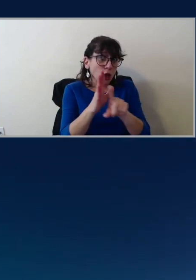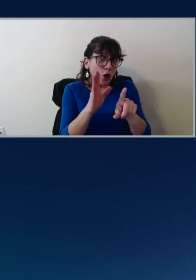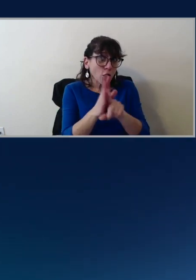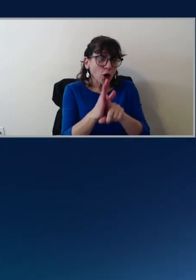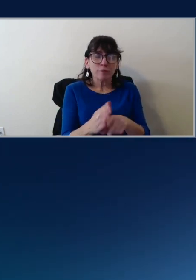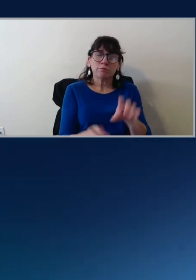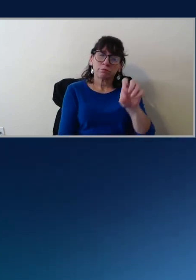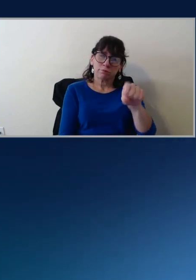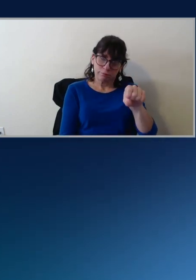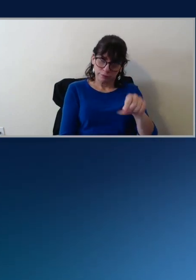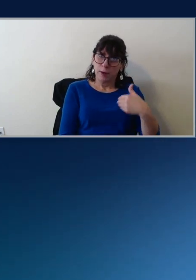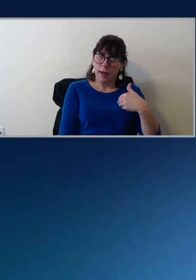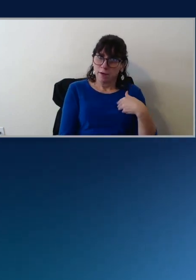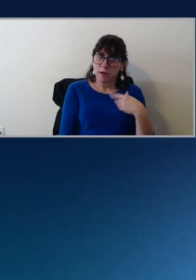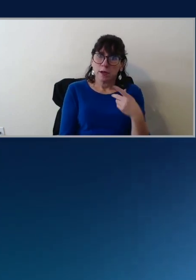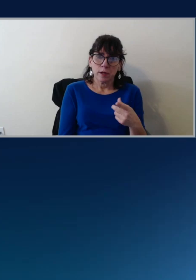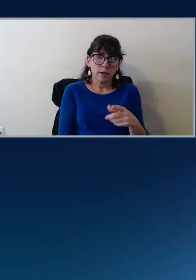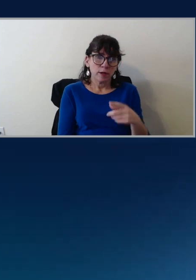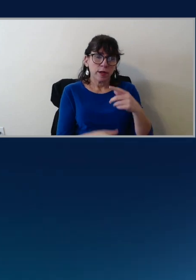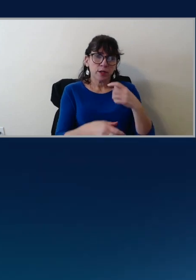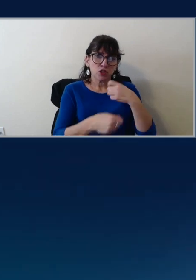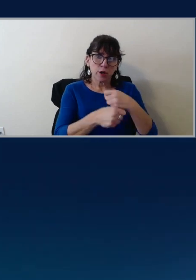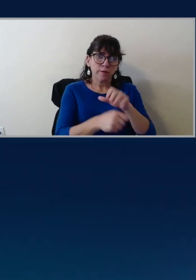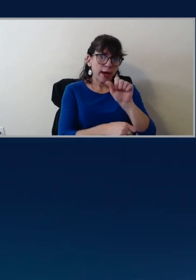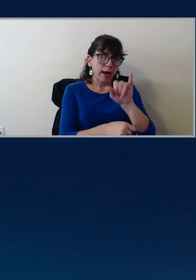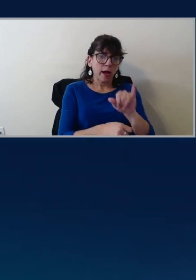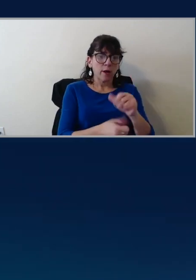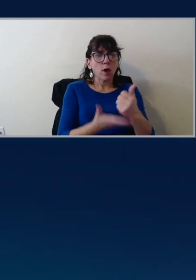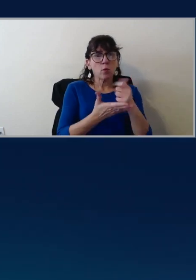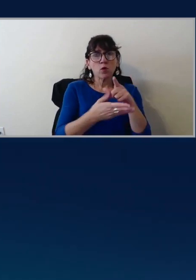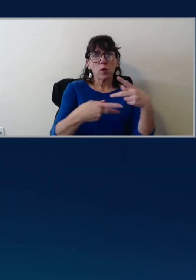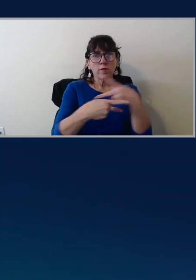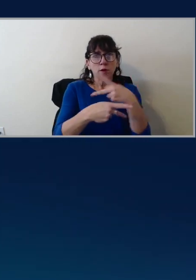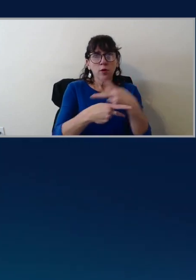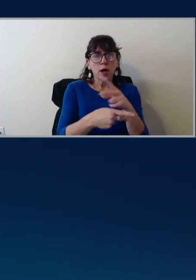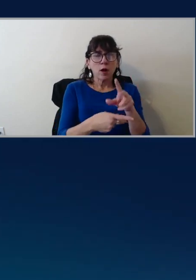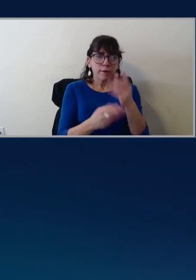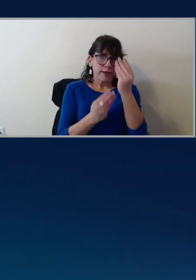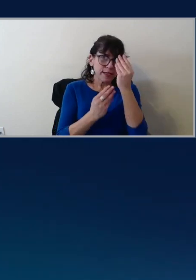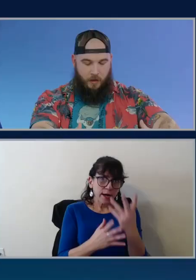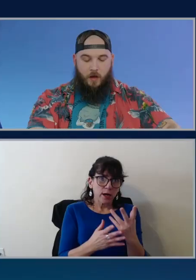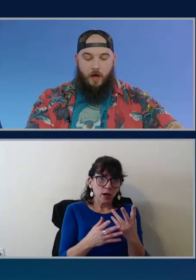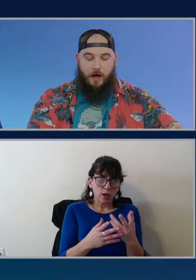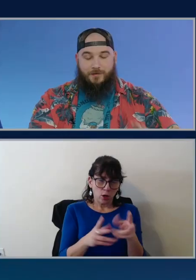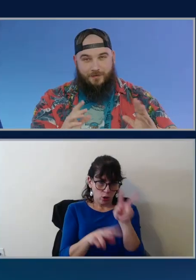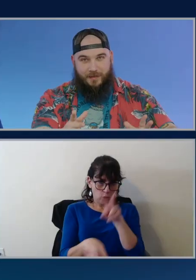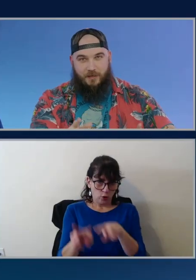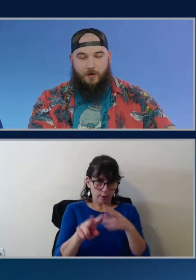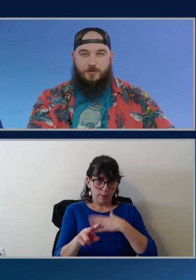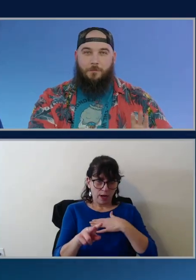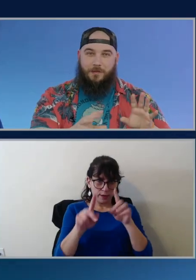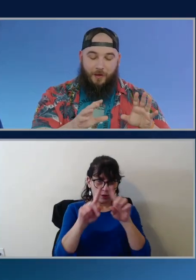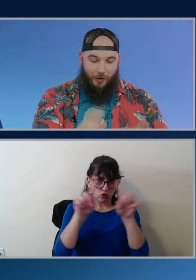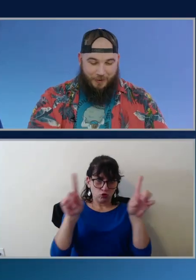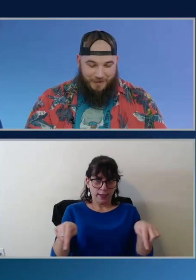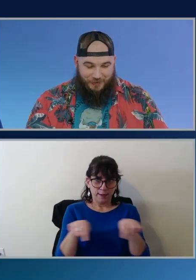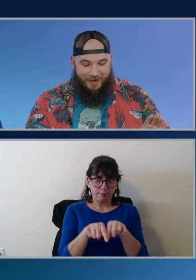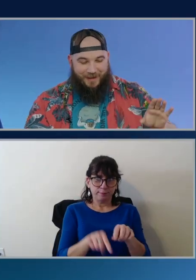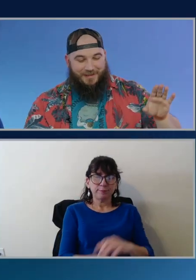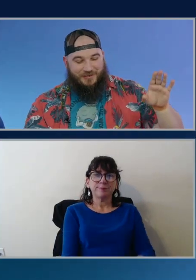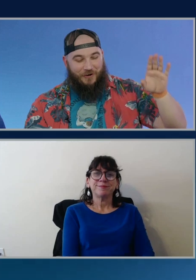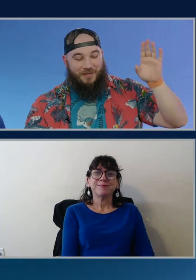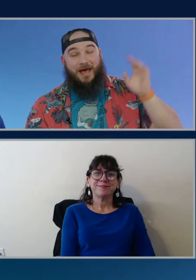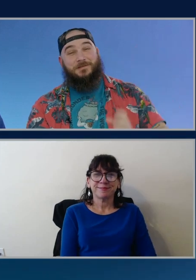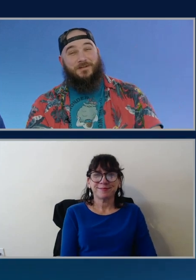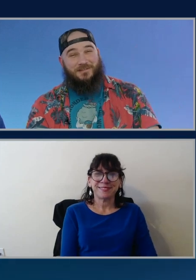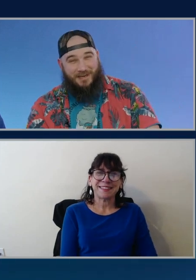AI to kind of help you figure out that data? So I want to show you something here. It's called, look at my screen. That's not how it's called, but look at my screen.